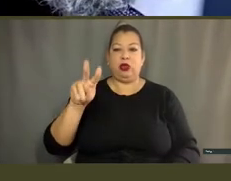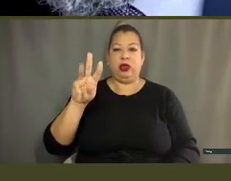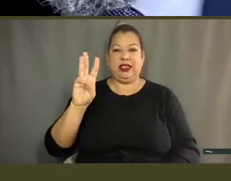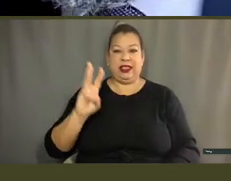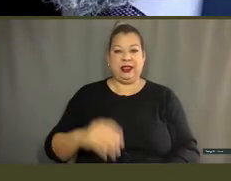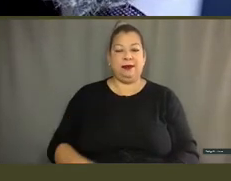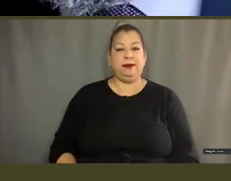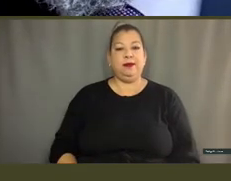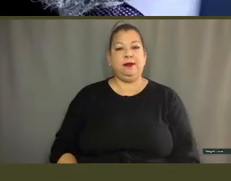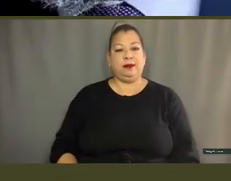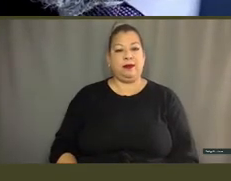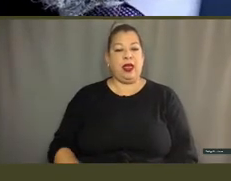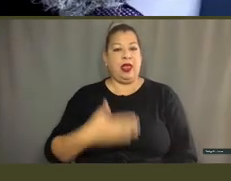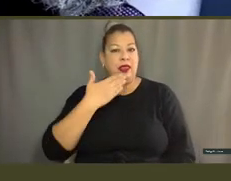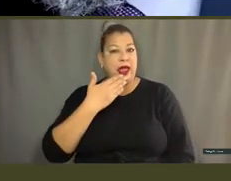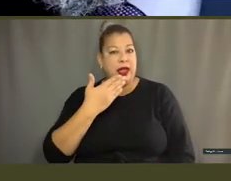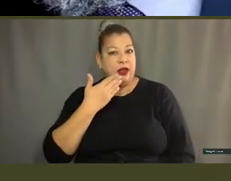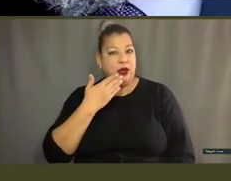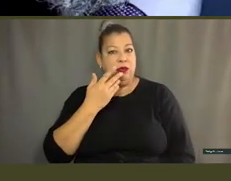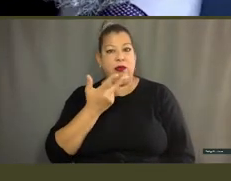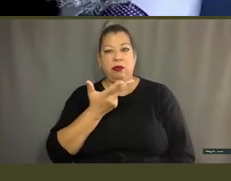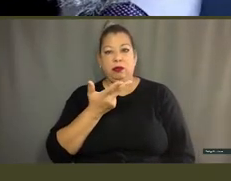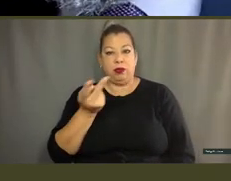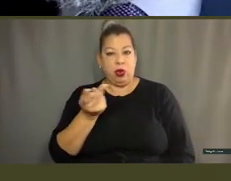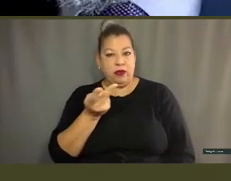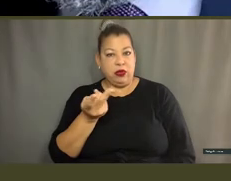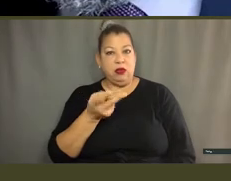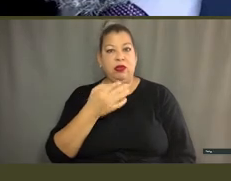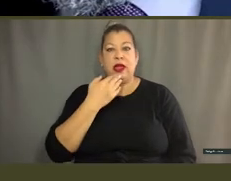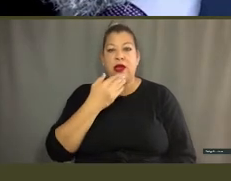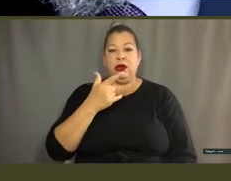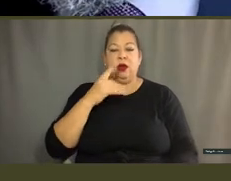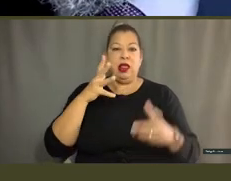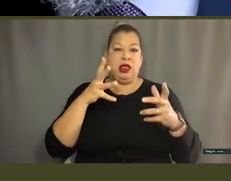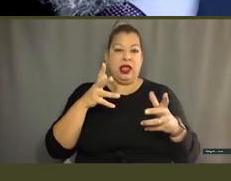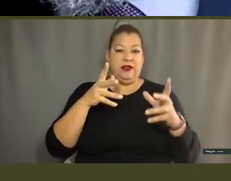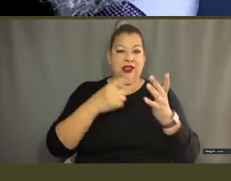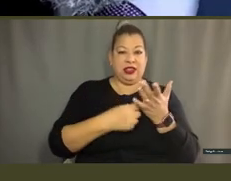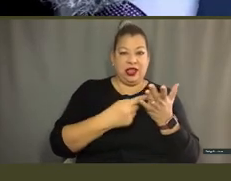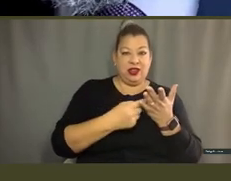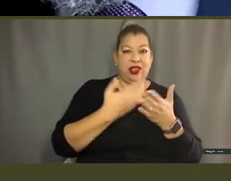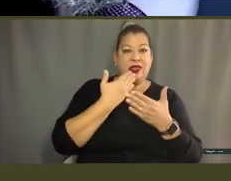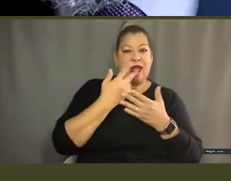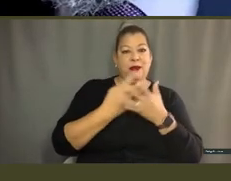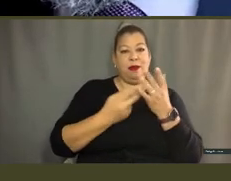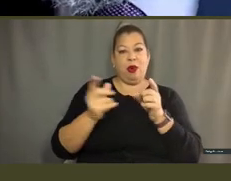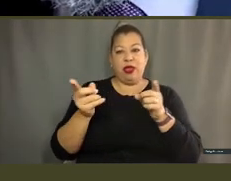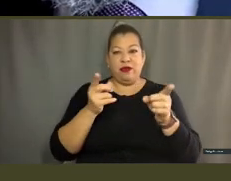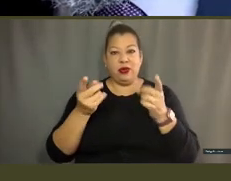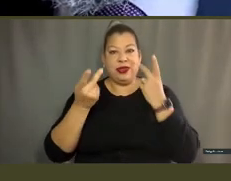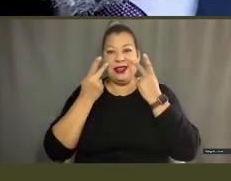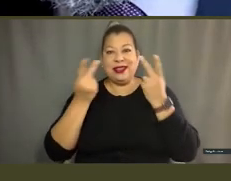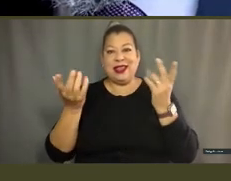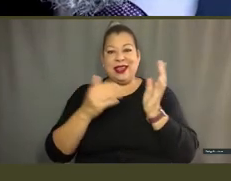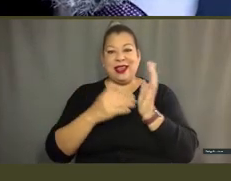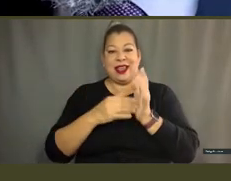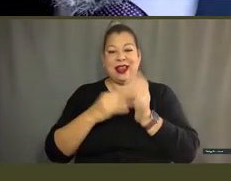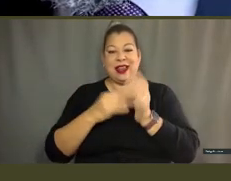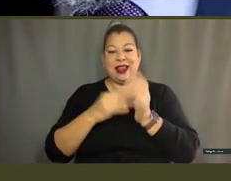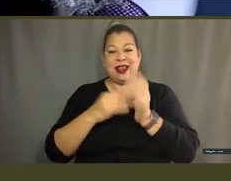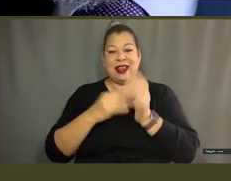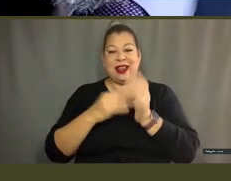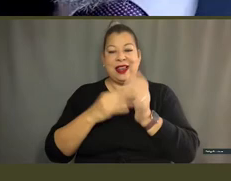Okay, thank you very much indeed. Well, I'm going to leave this part of the discussion. Thank you both. And we'll be seeing you again at the final